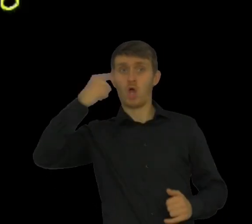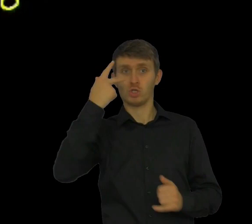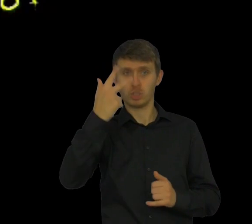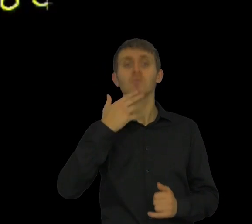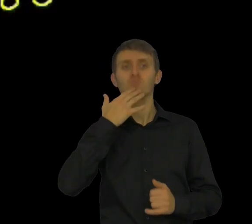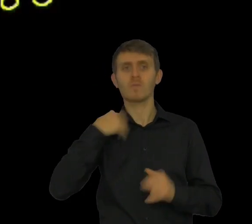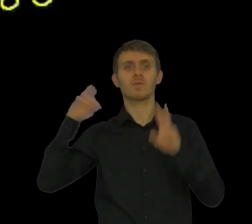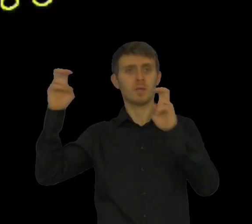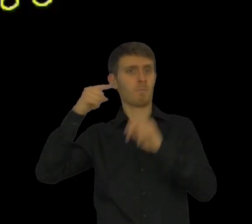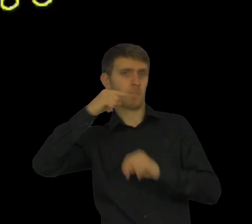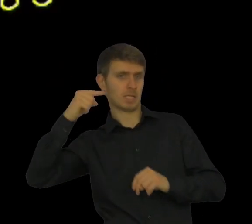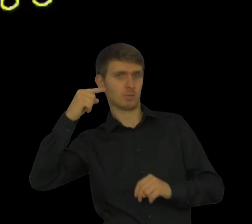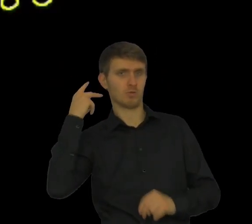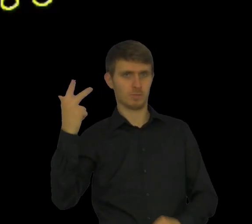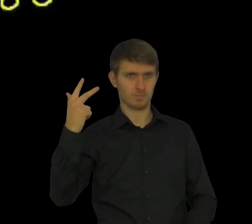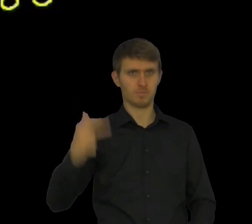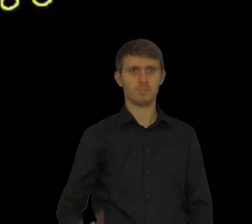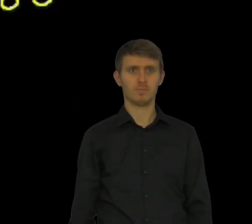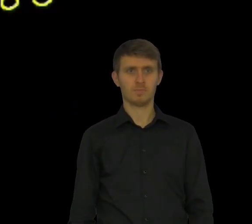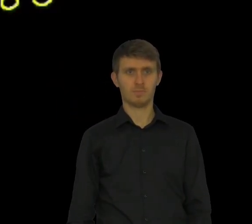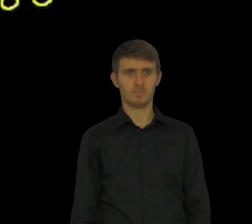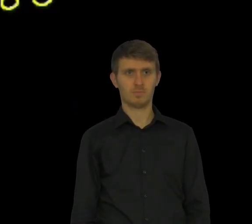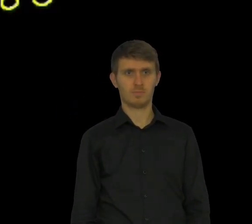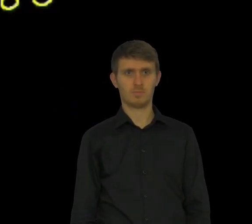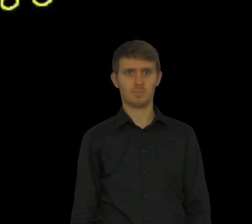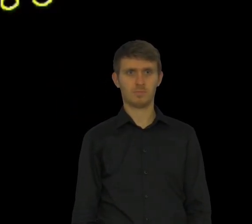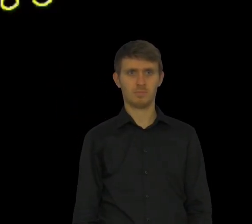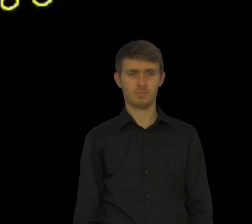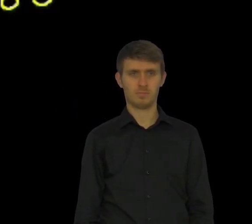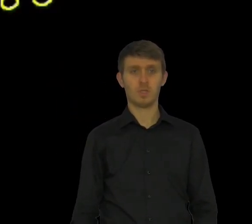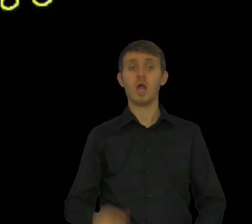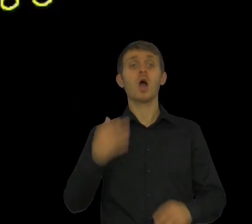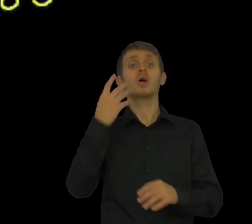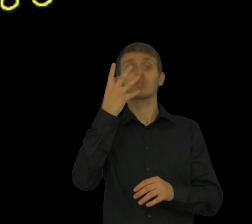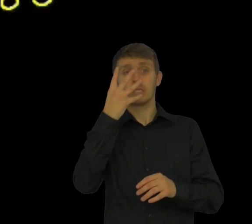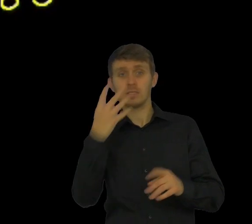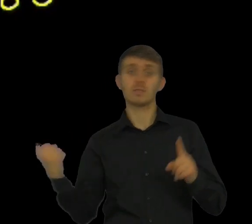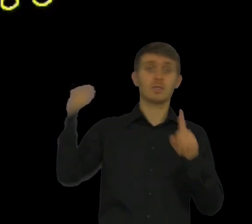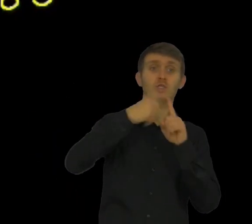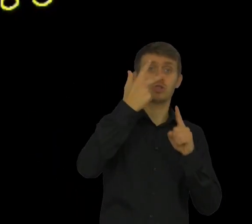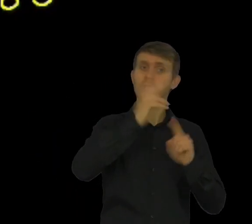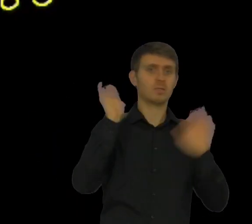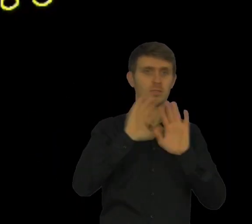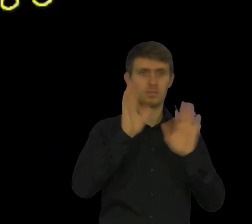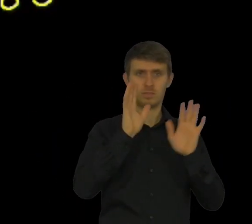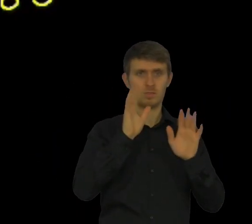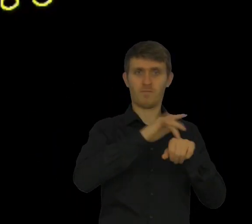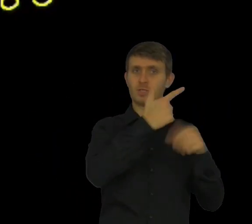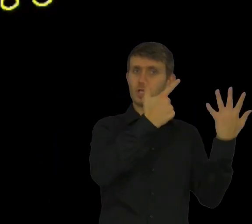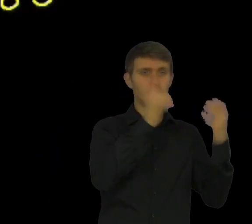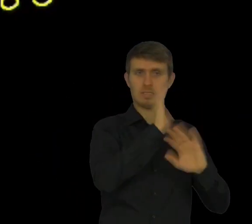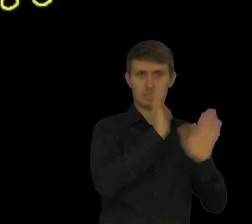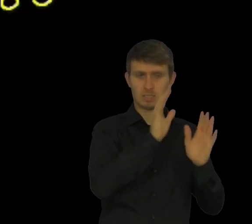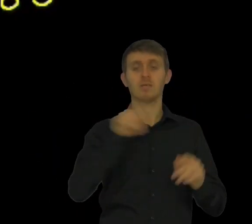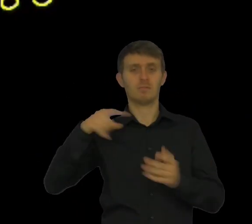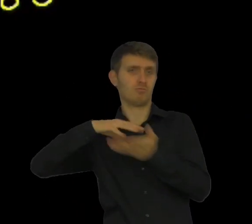four lemons on a plate if I'm subtracting three or I'm saying minus three instead of adding these three here and